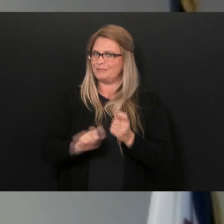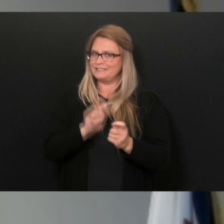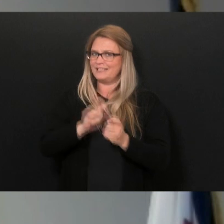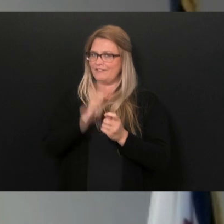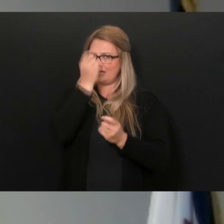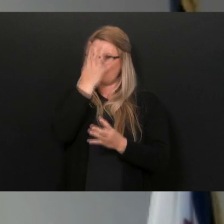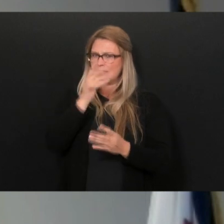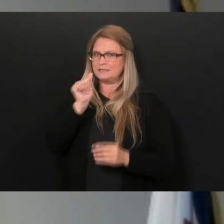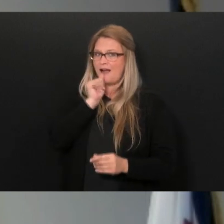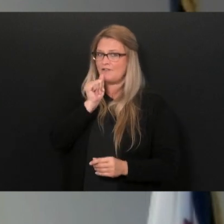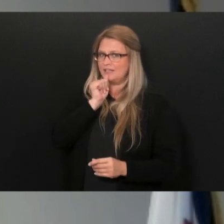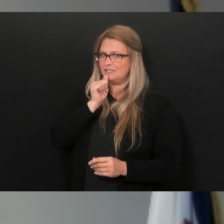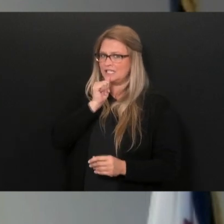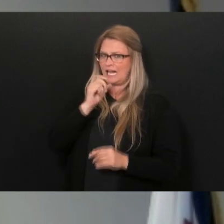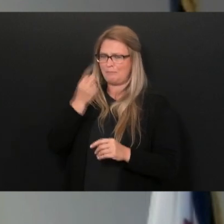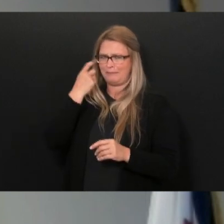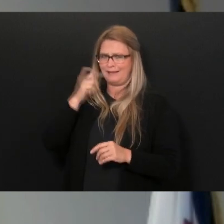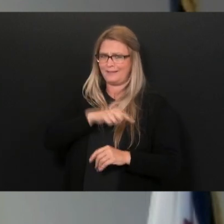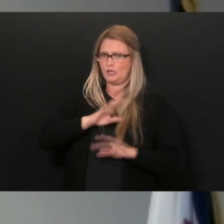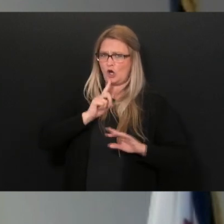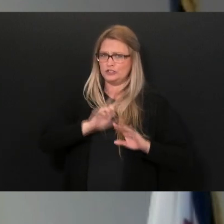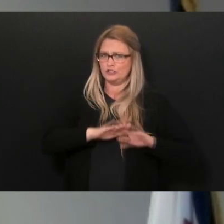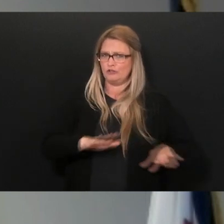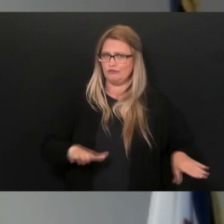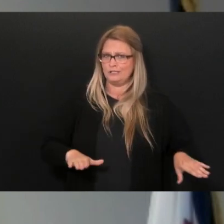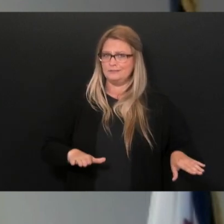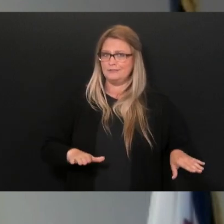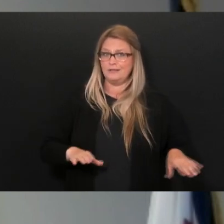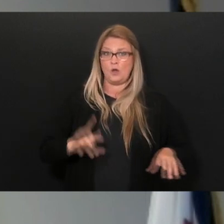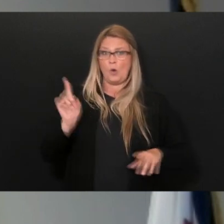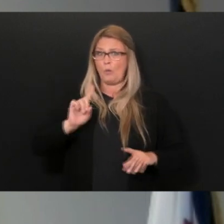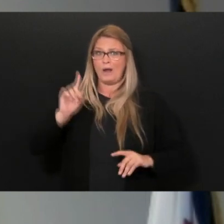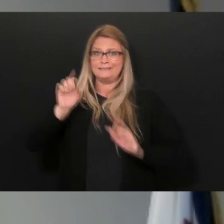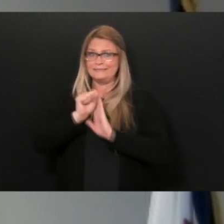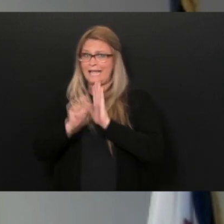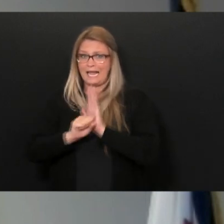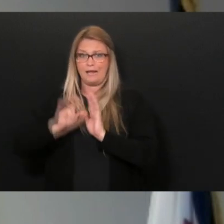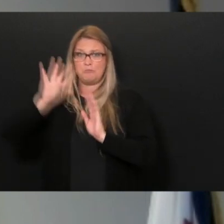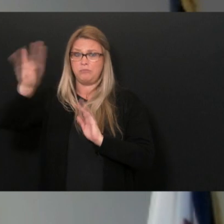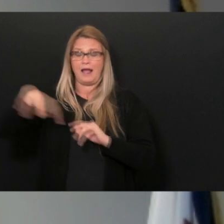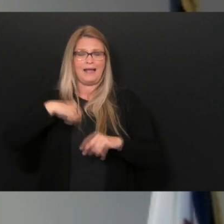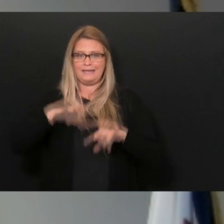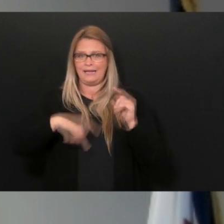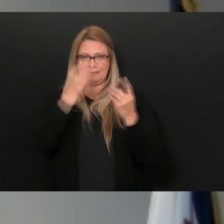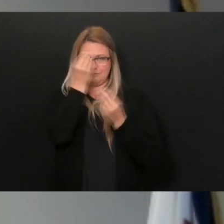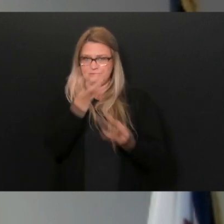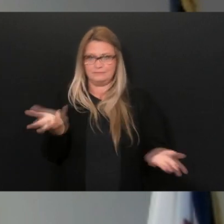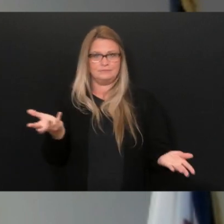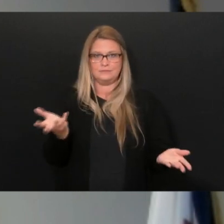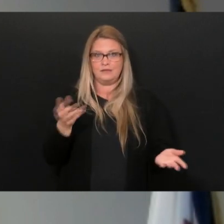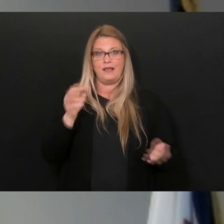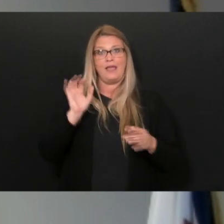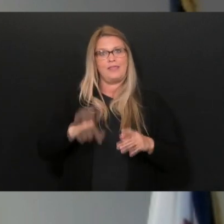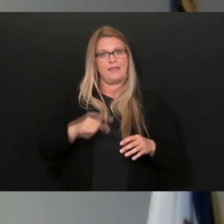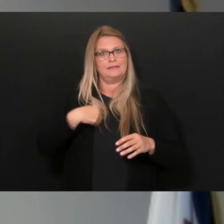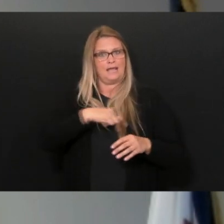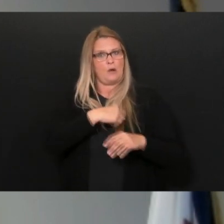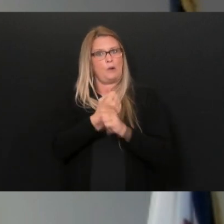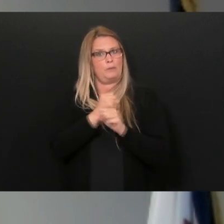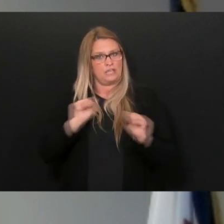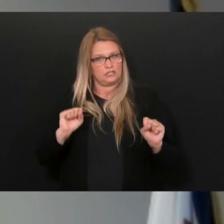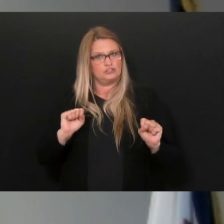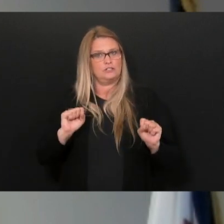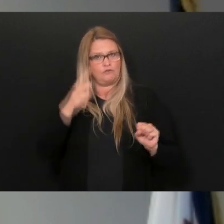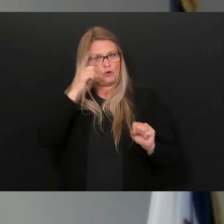information on these children, even the state they were in or the facility they were in. That is confidential. We protect